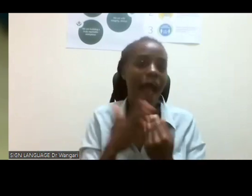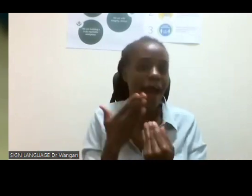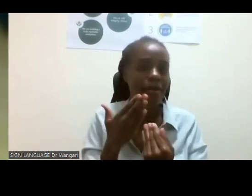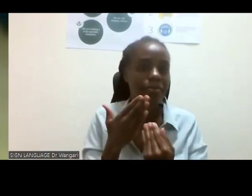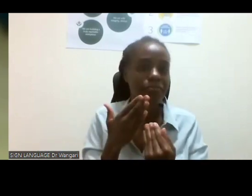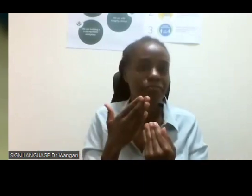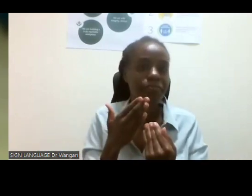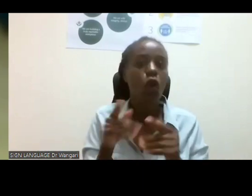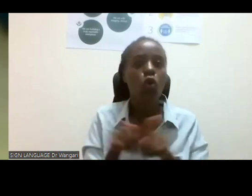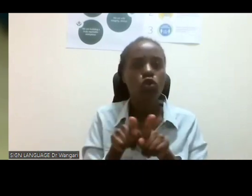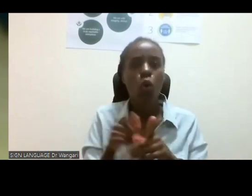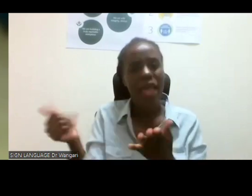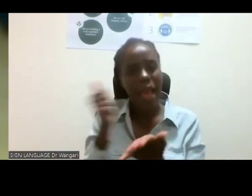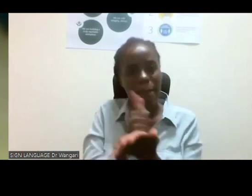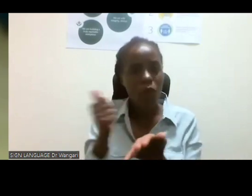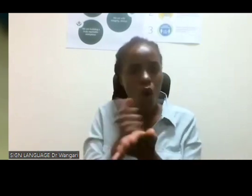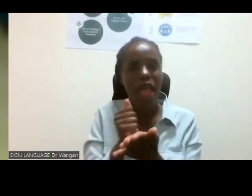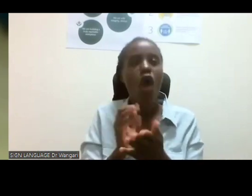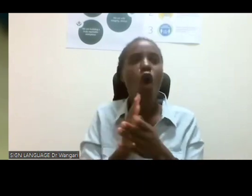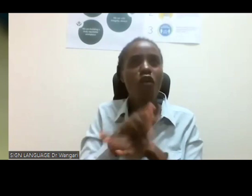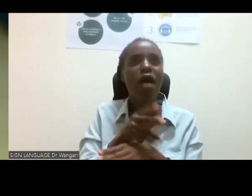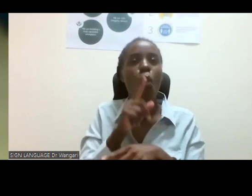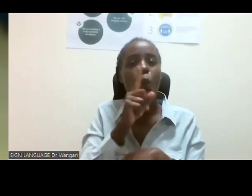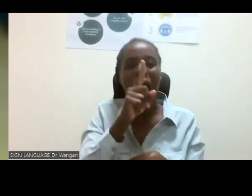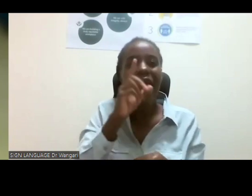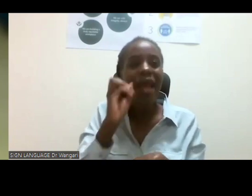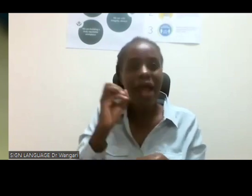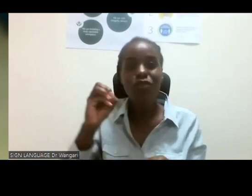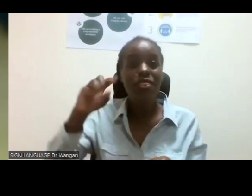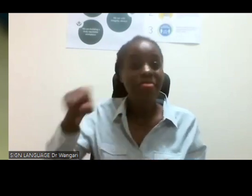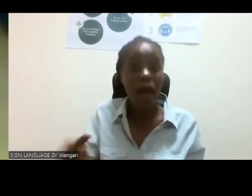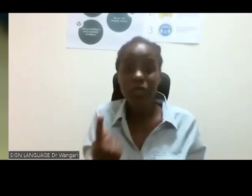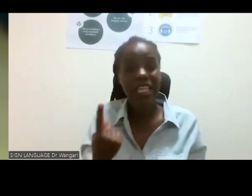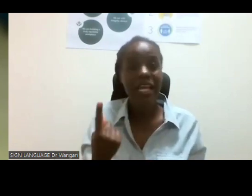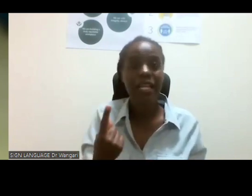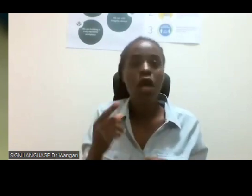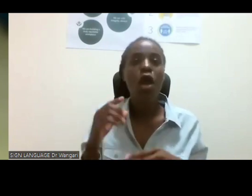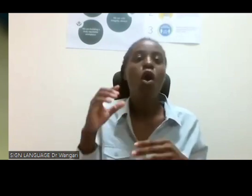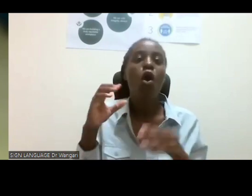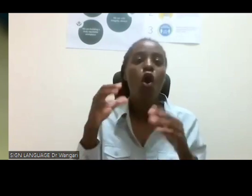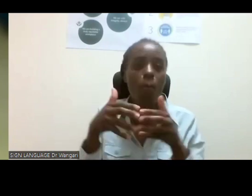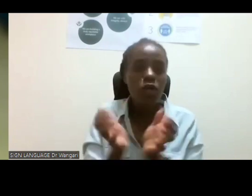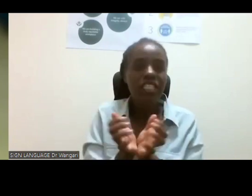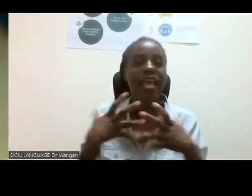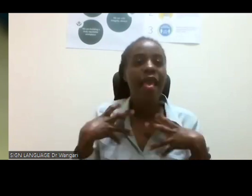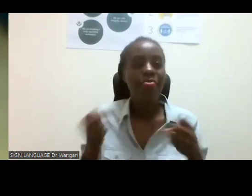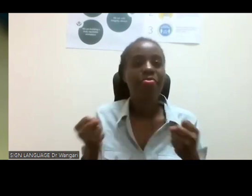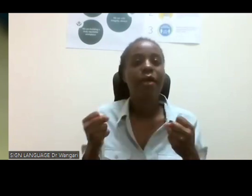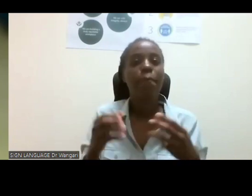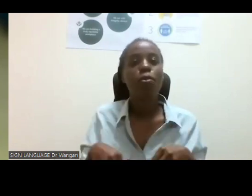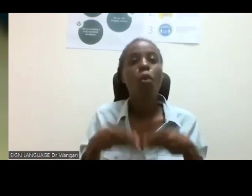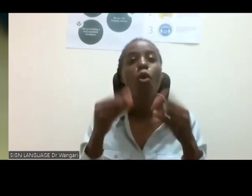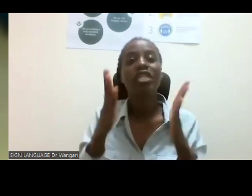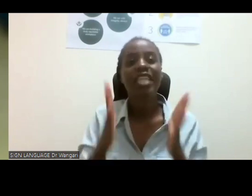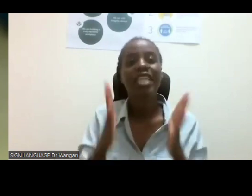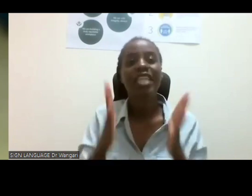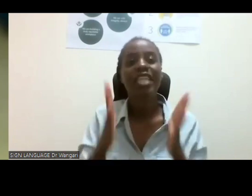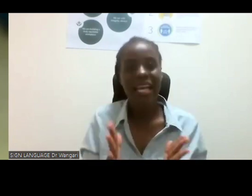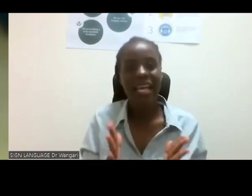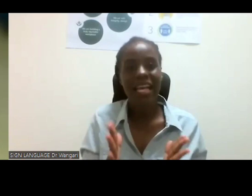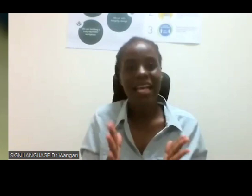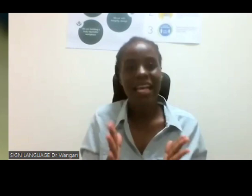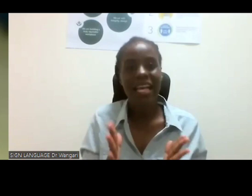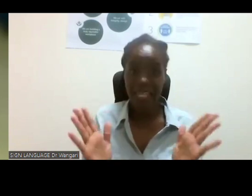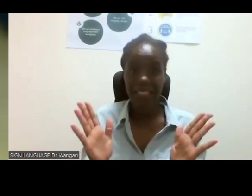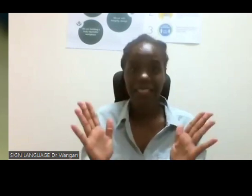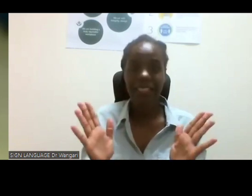have employed over 100,000 community health promoters, and we need to bring them on board as Minister of Health, educate